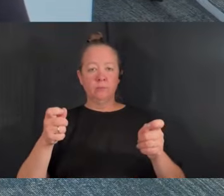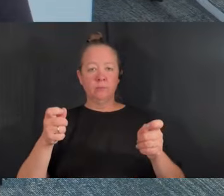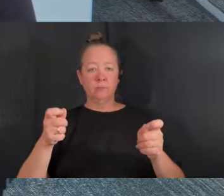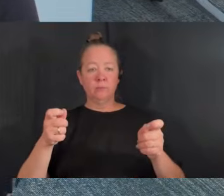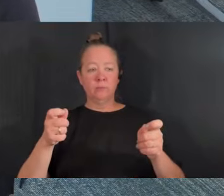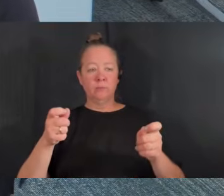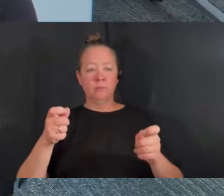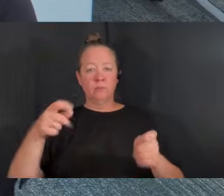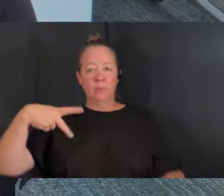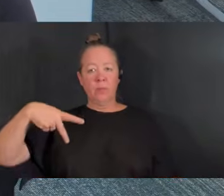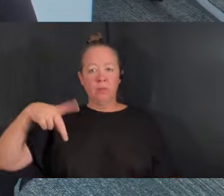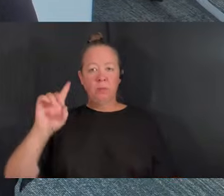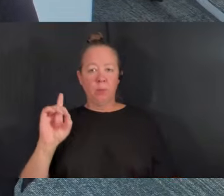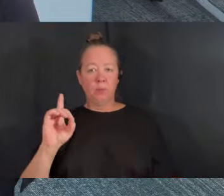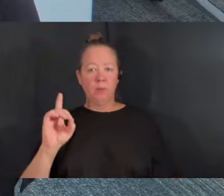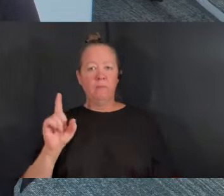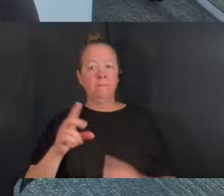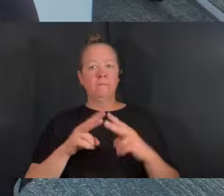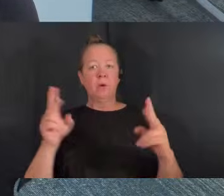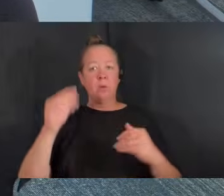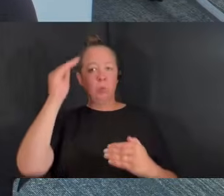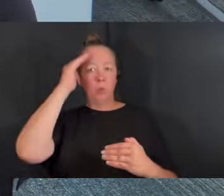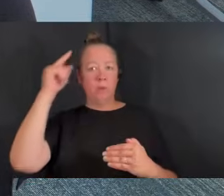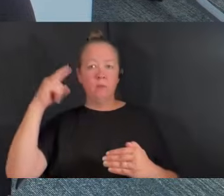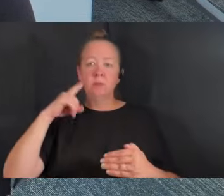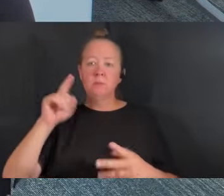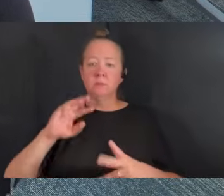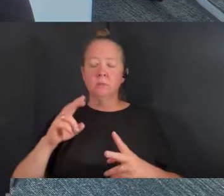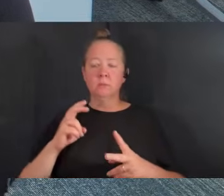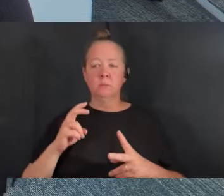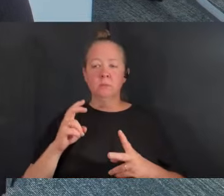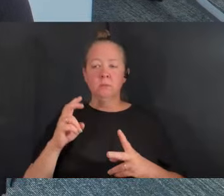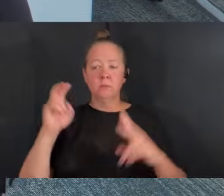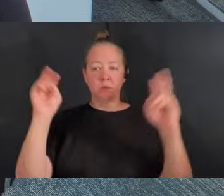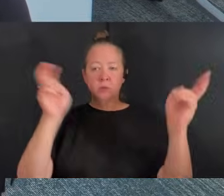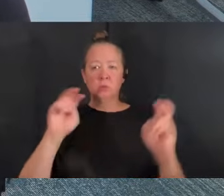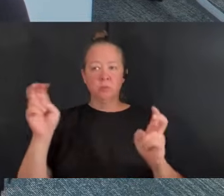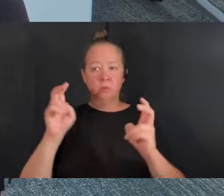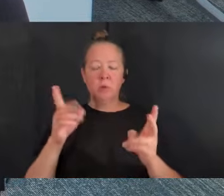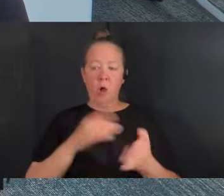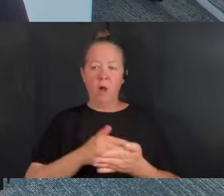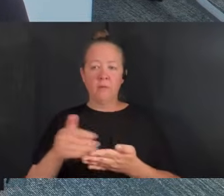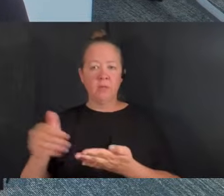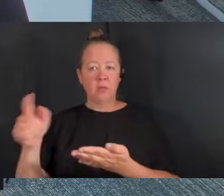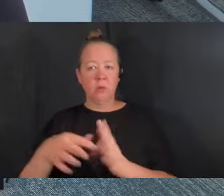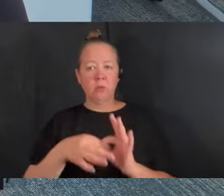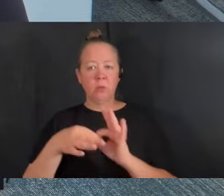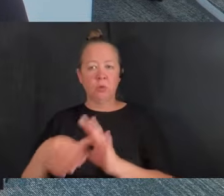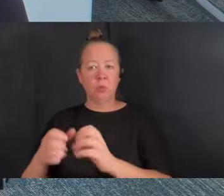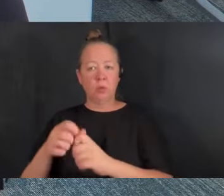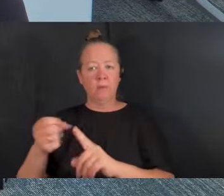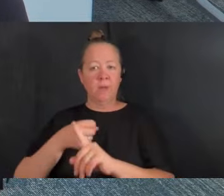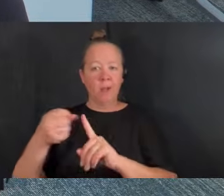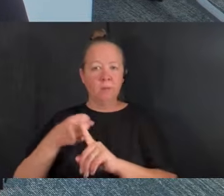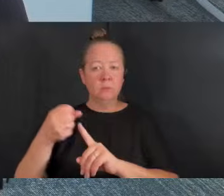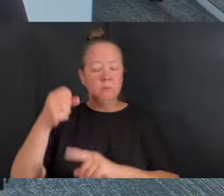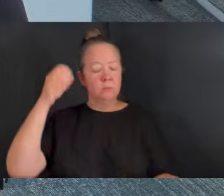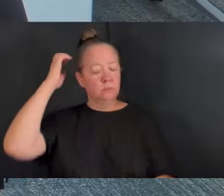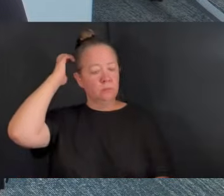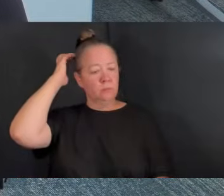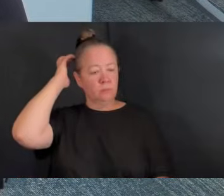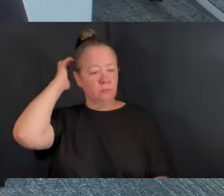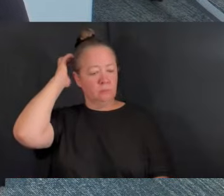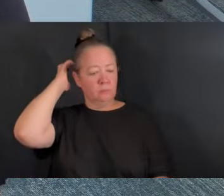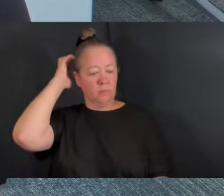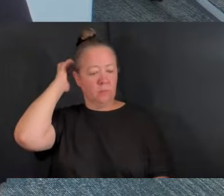department is very aware of these issues because, as you say, they're often associated with violence and things like that. You know, it's one thing to